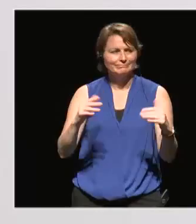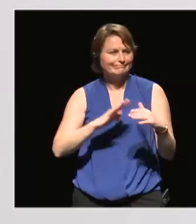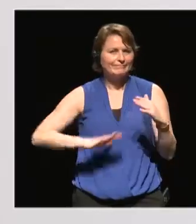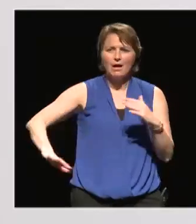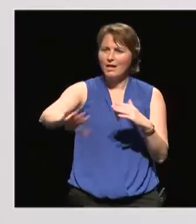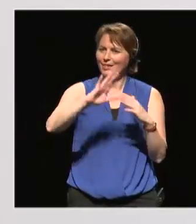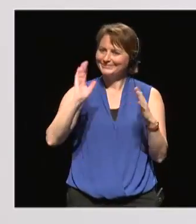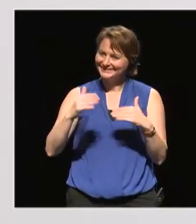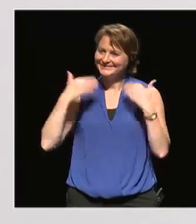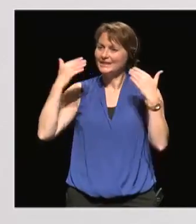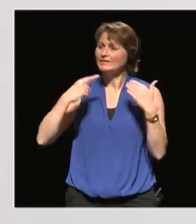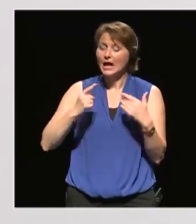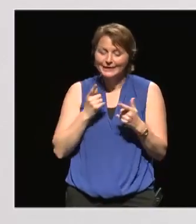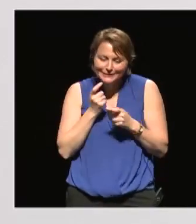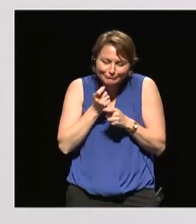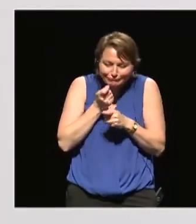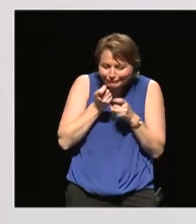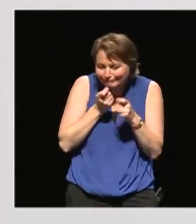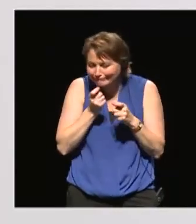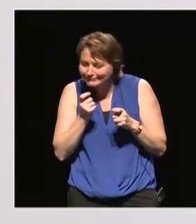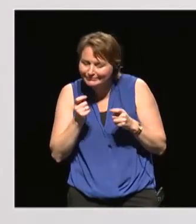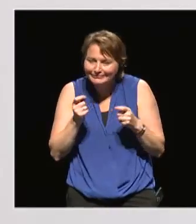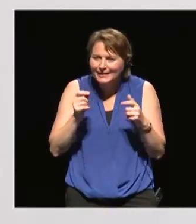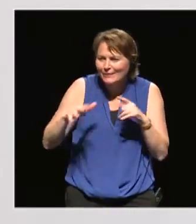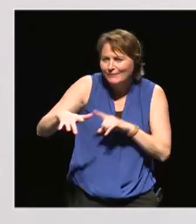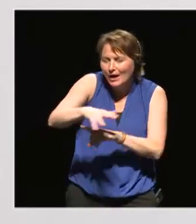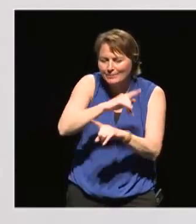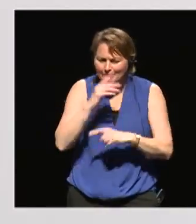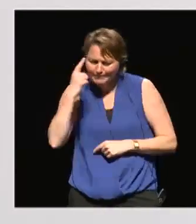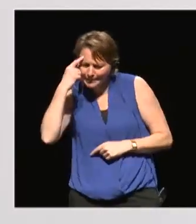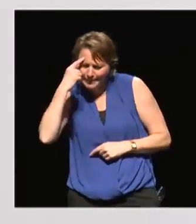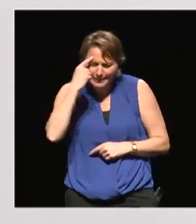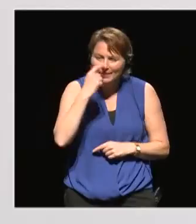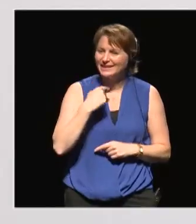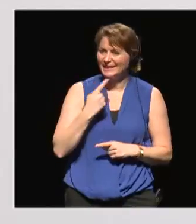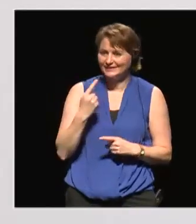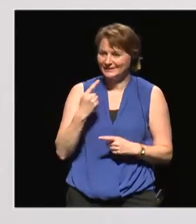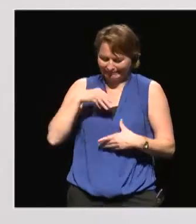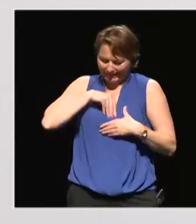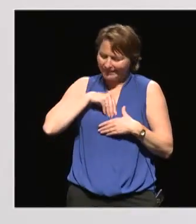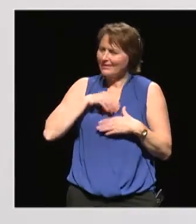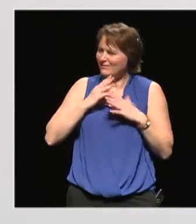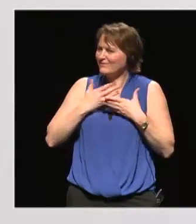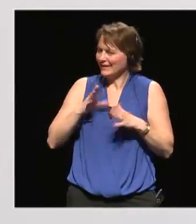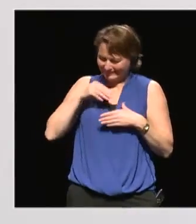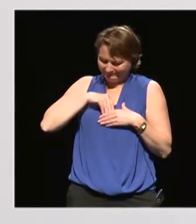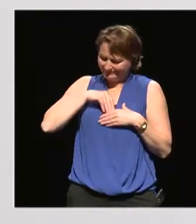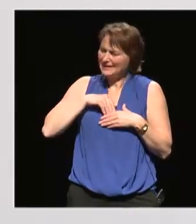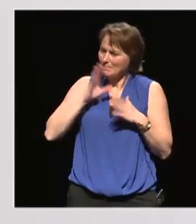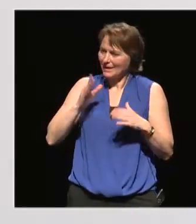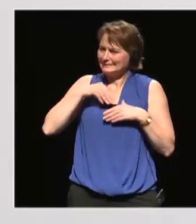us to take care of the environment and to be mindful of our environment, it is almost something innate. And that